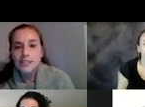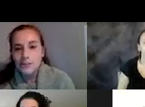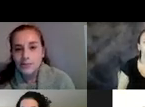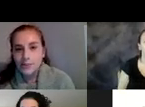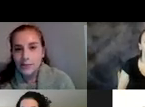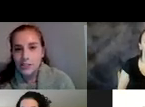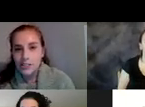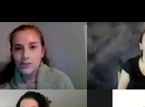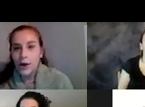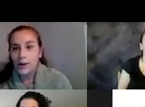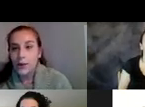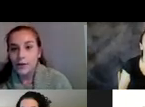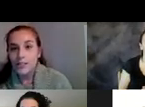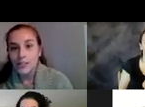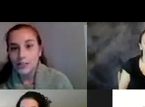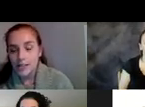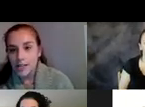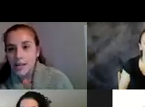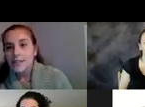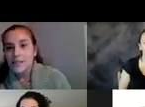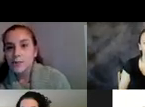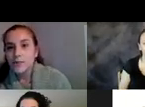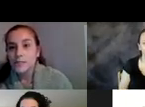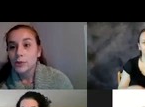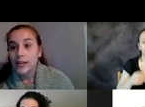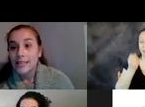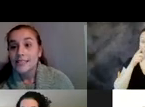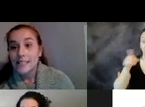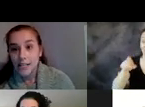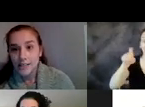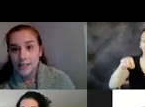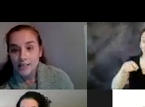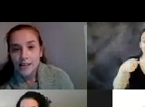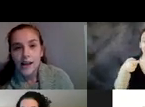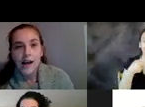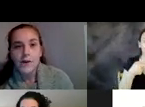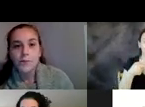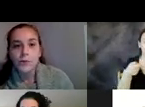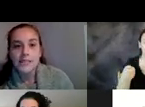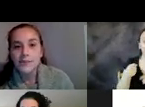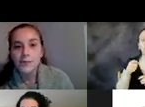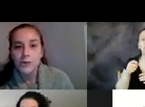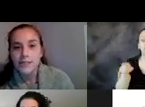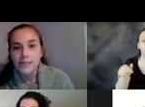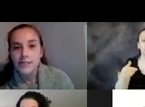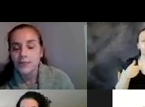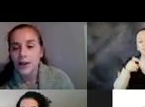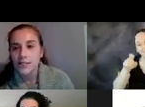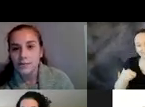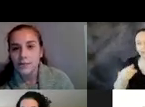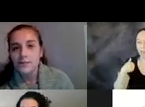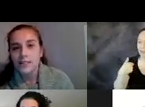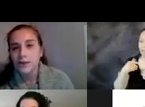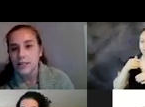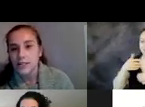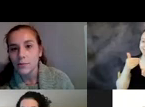As station fare vending machines require power and shelter, these will be deployed at stations. But we need to make choices around the